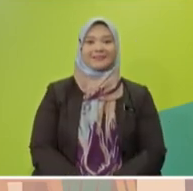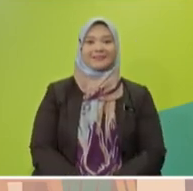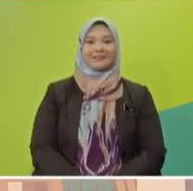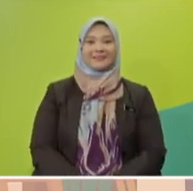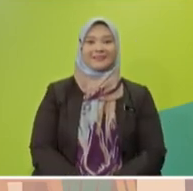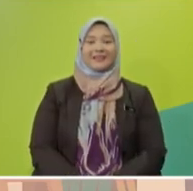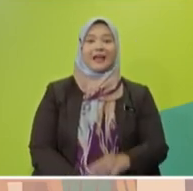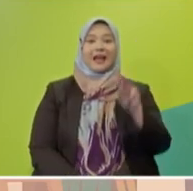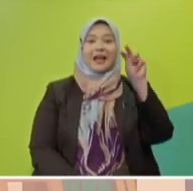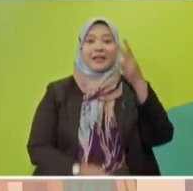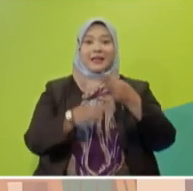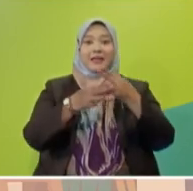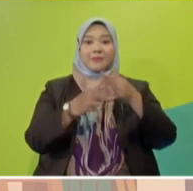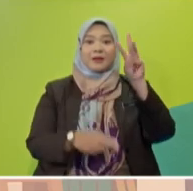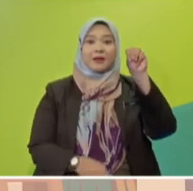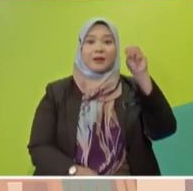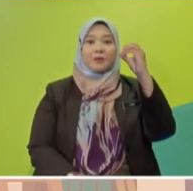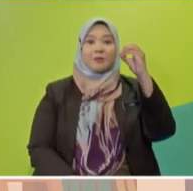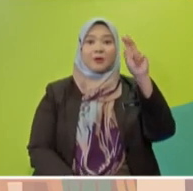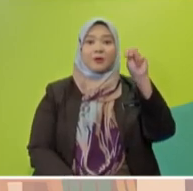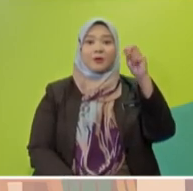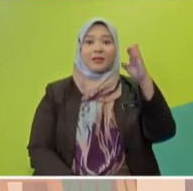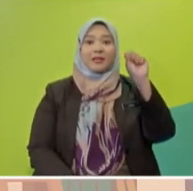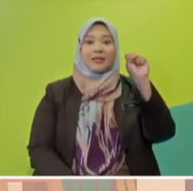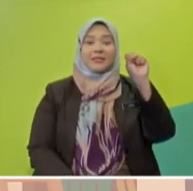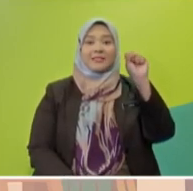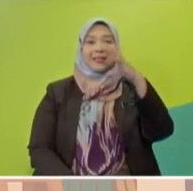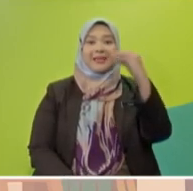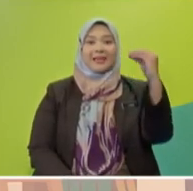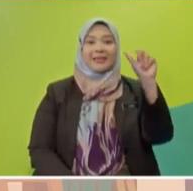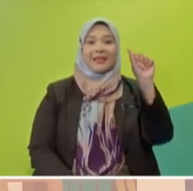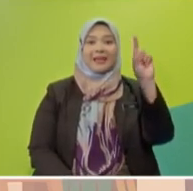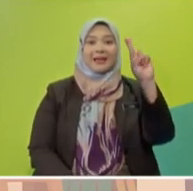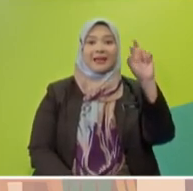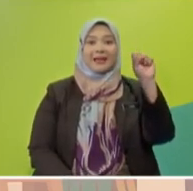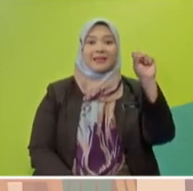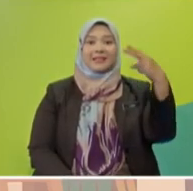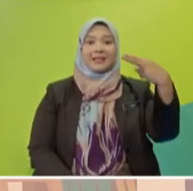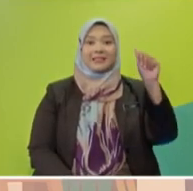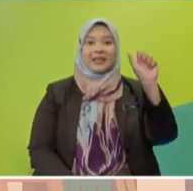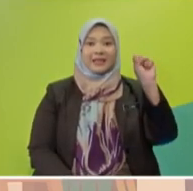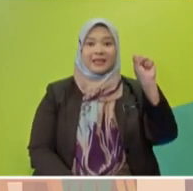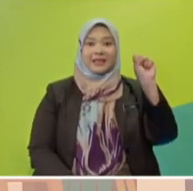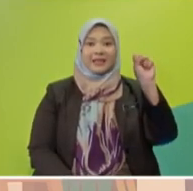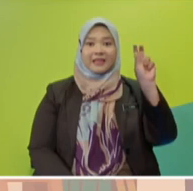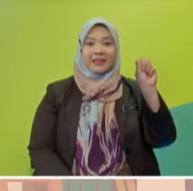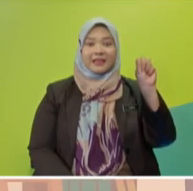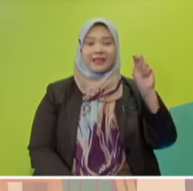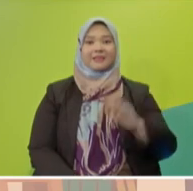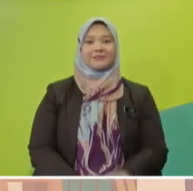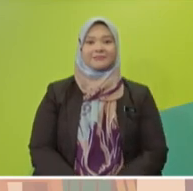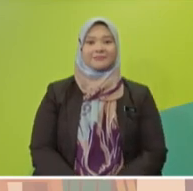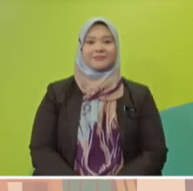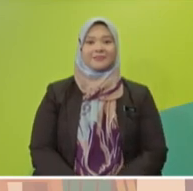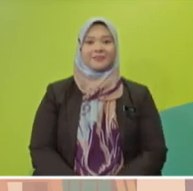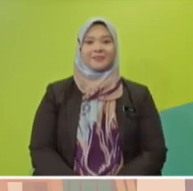have Monis and Arshan. Hi, teacher. Hi, Monis. Hi, Arshan. And next would be Noah from SK